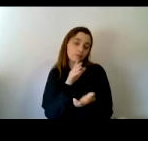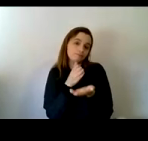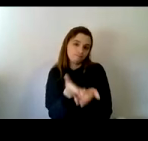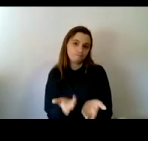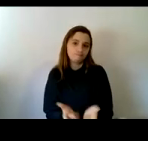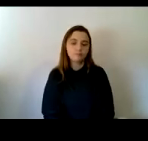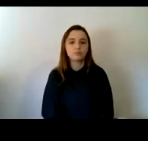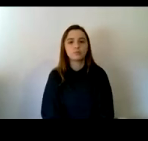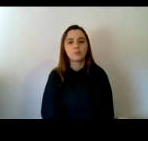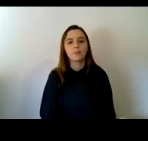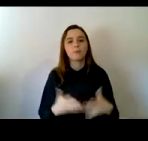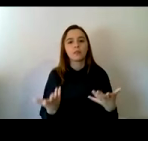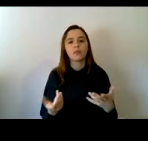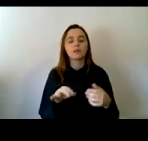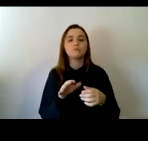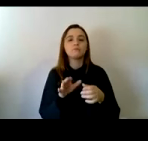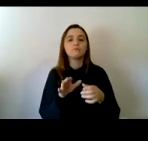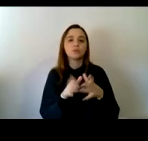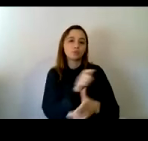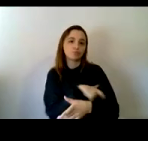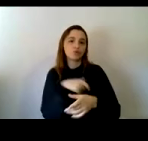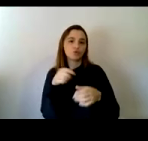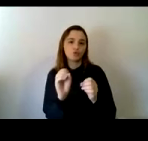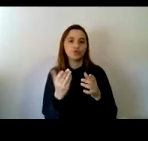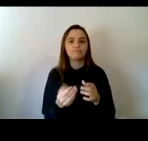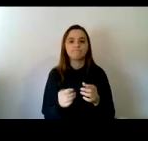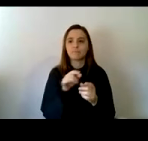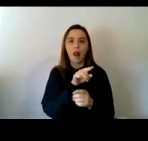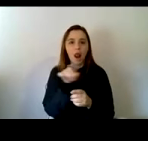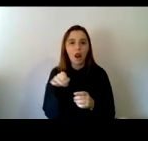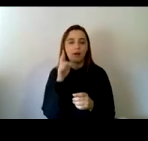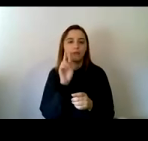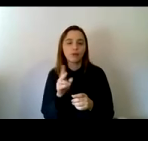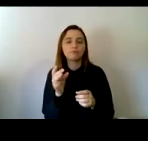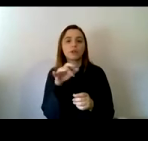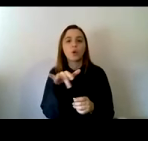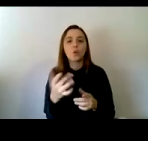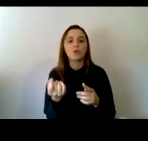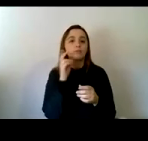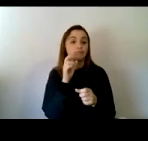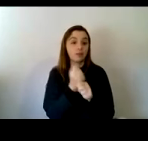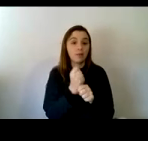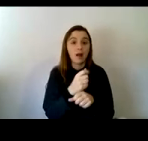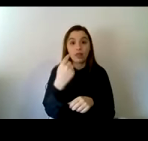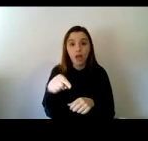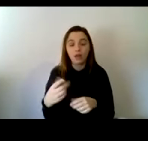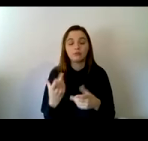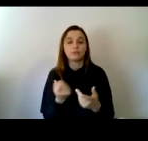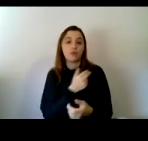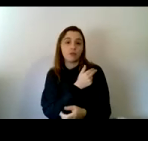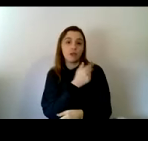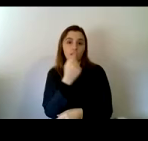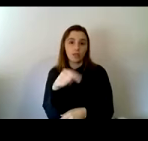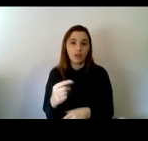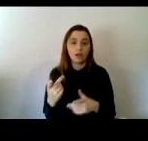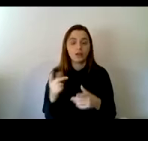Underrepresented groups are found anywhere. We can find them in the workplace and university, and even in our society, the city where we